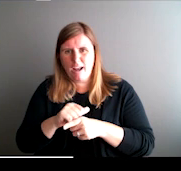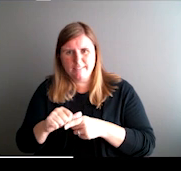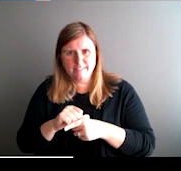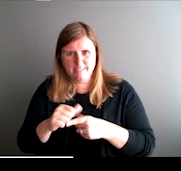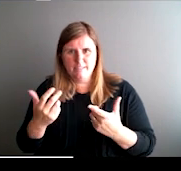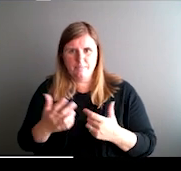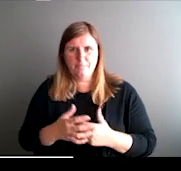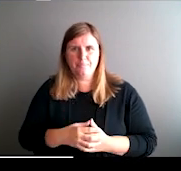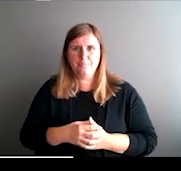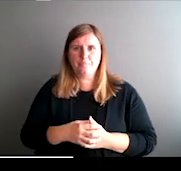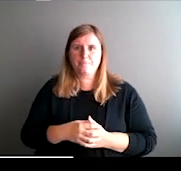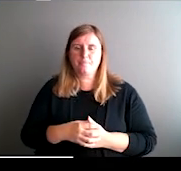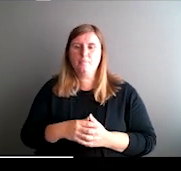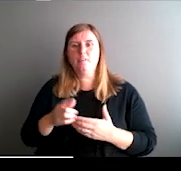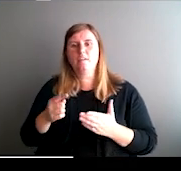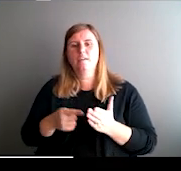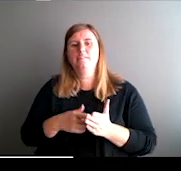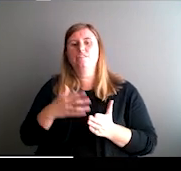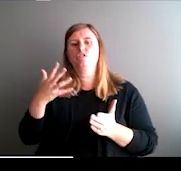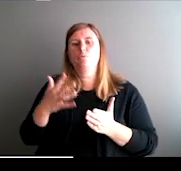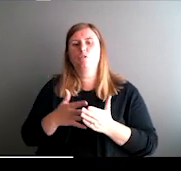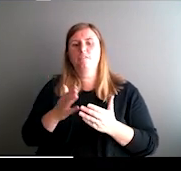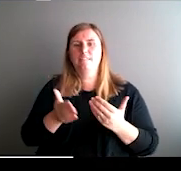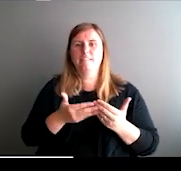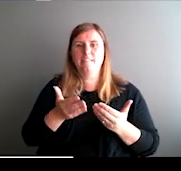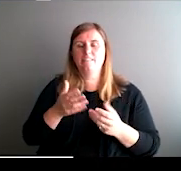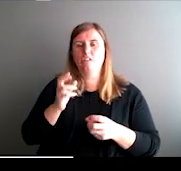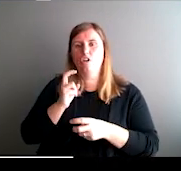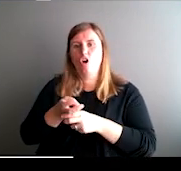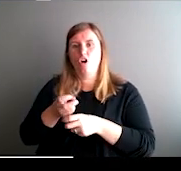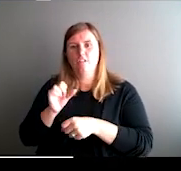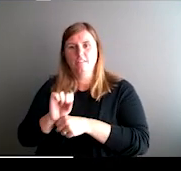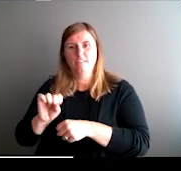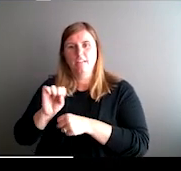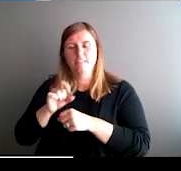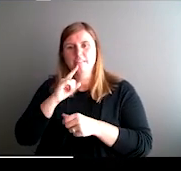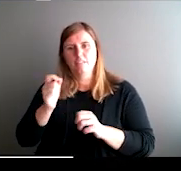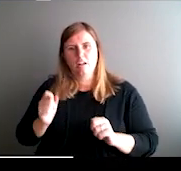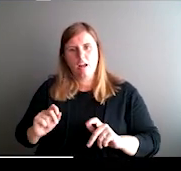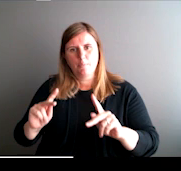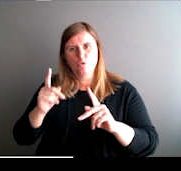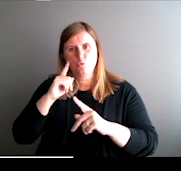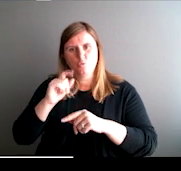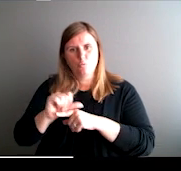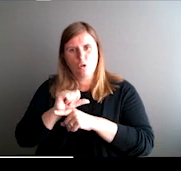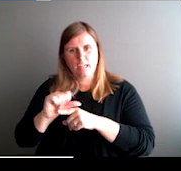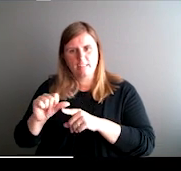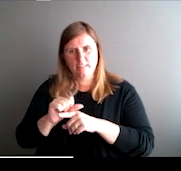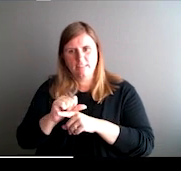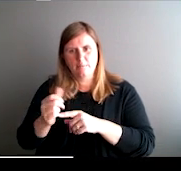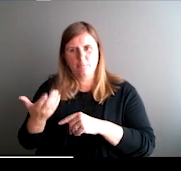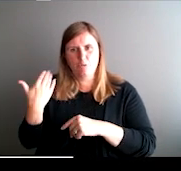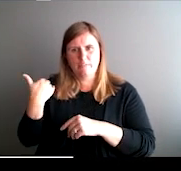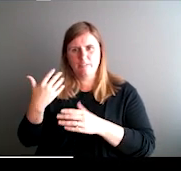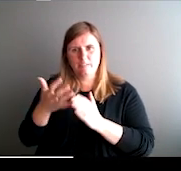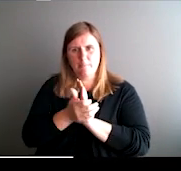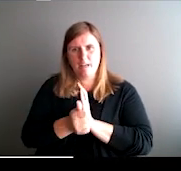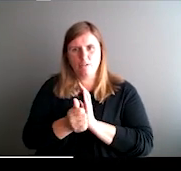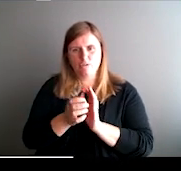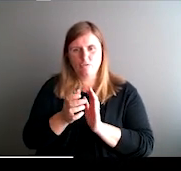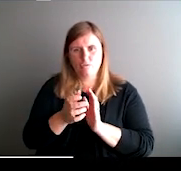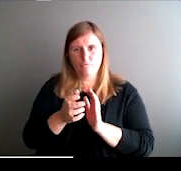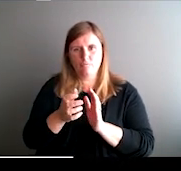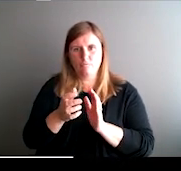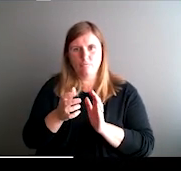practice. Interspersing easy and hard tasks is an opportunity to practice previously mastered